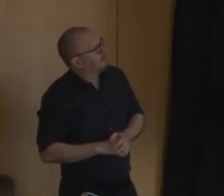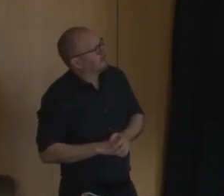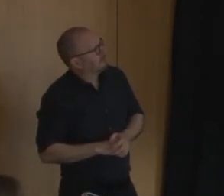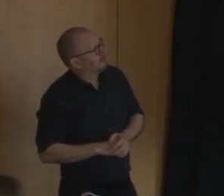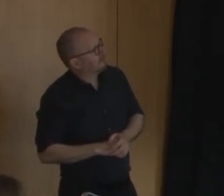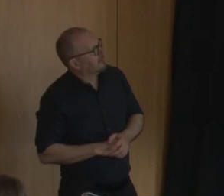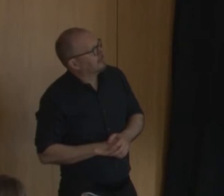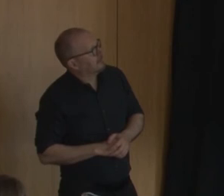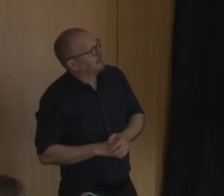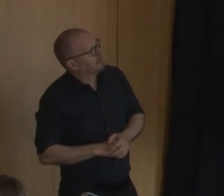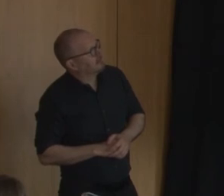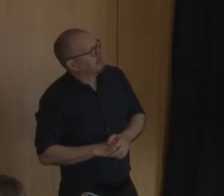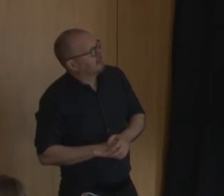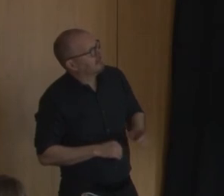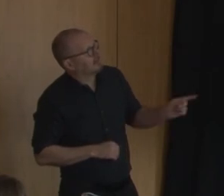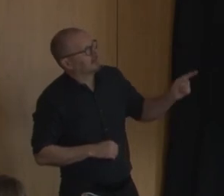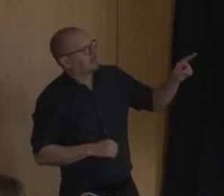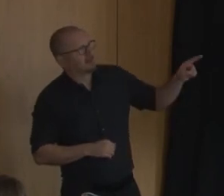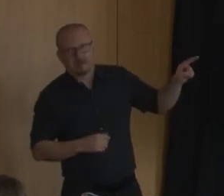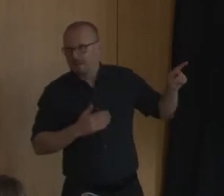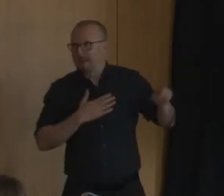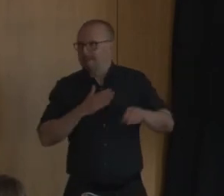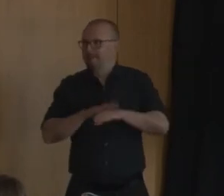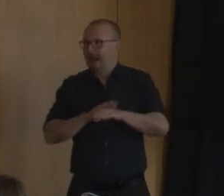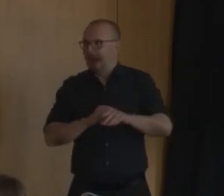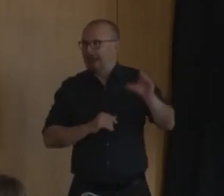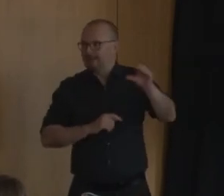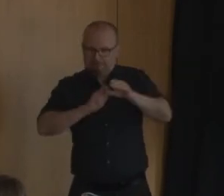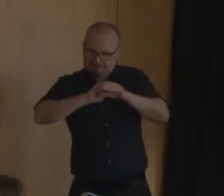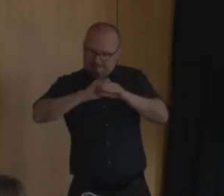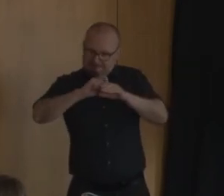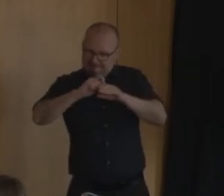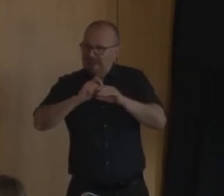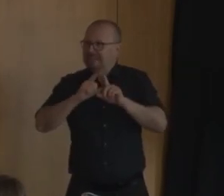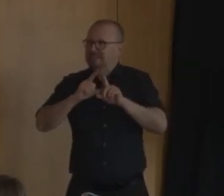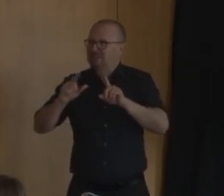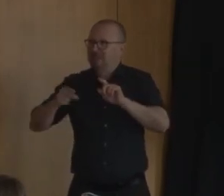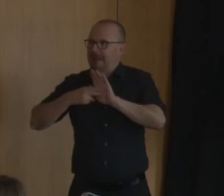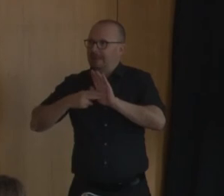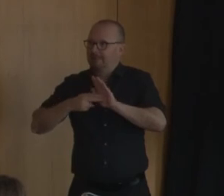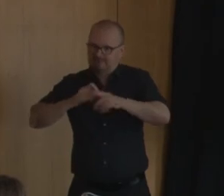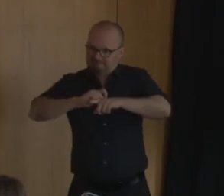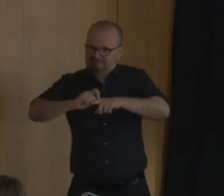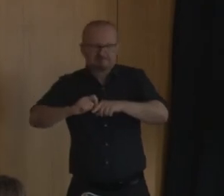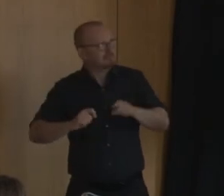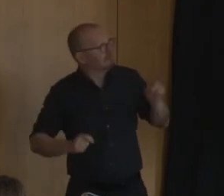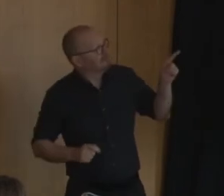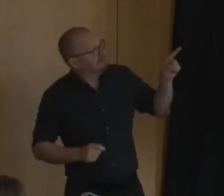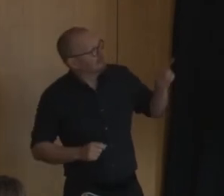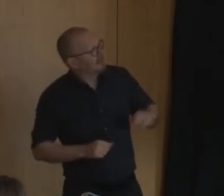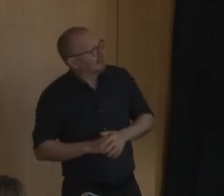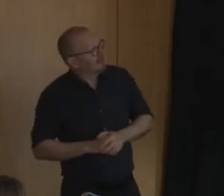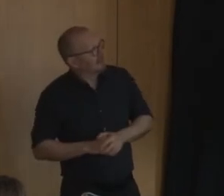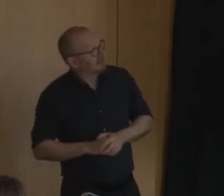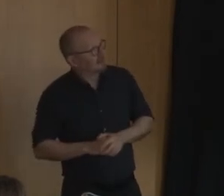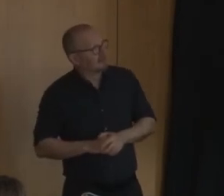right has the word digi labels on it. That's my sustainable to-do list. And you'll hear more about those labels from the team